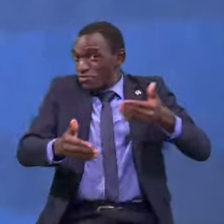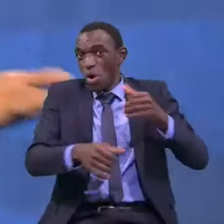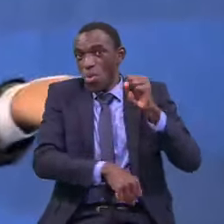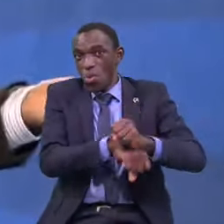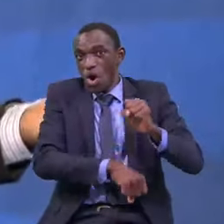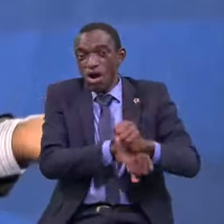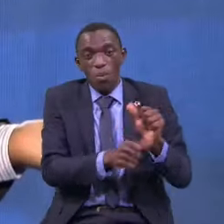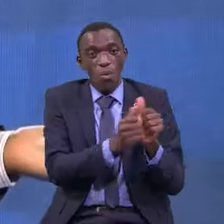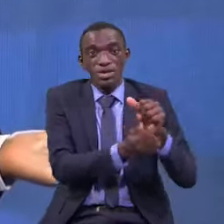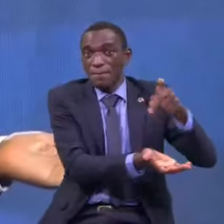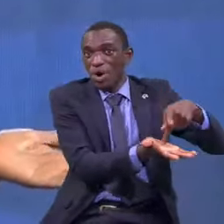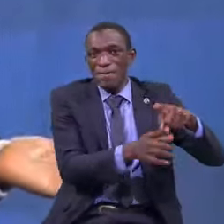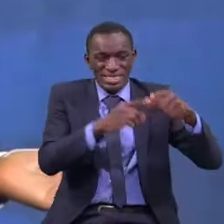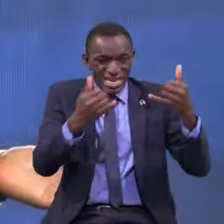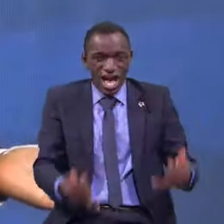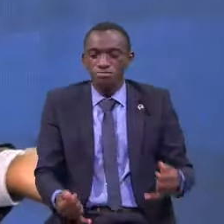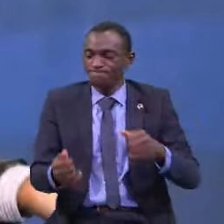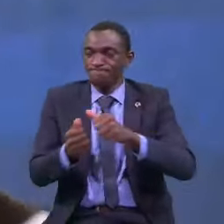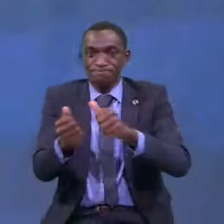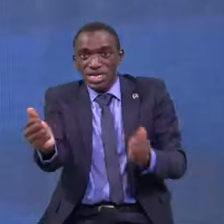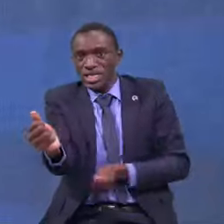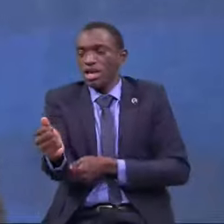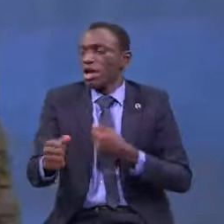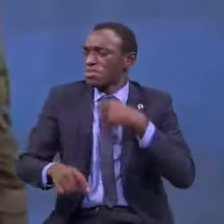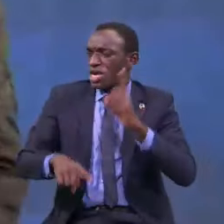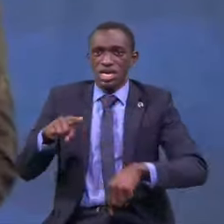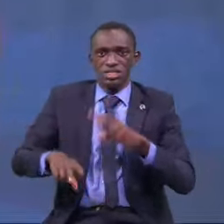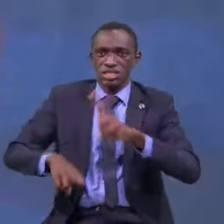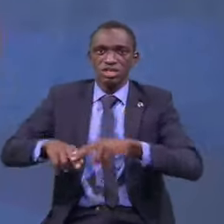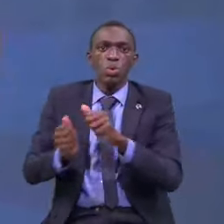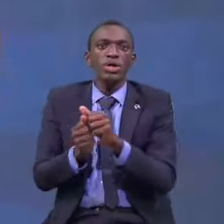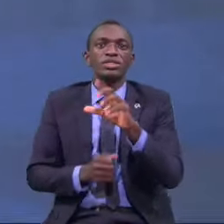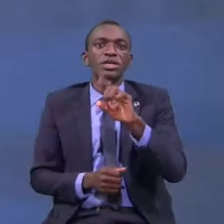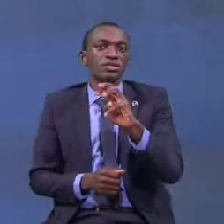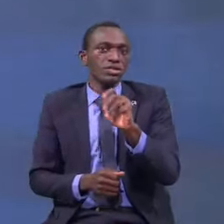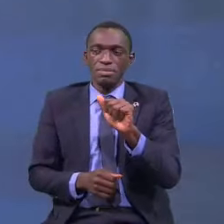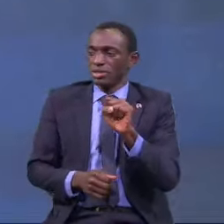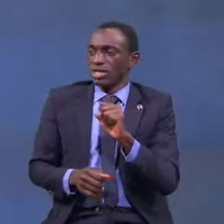I don't go and sit behind him, beside him, and identify with him.